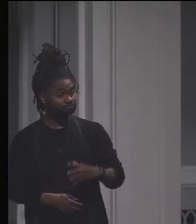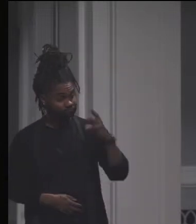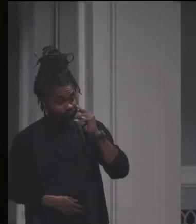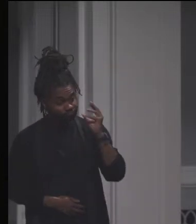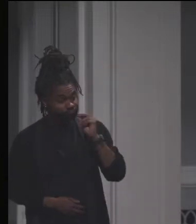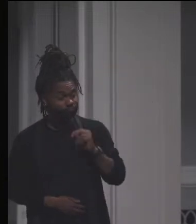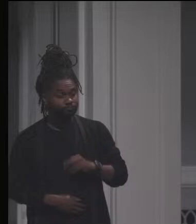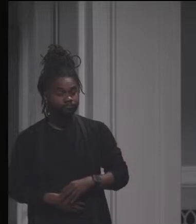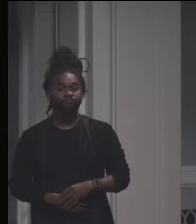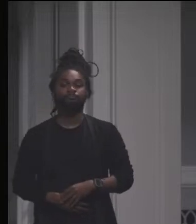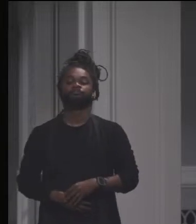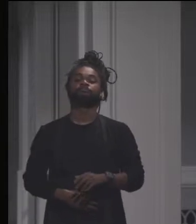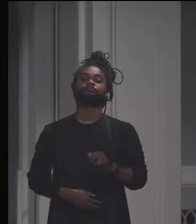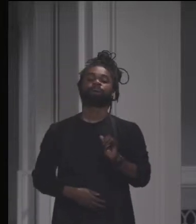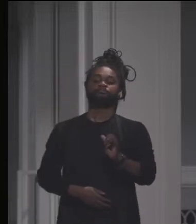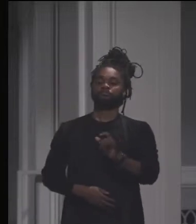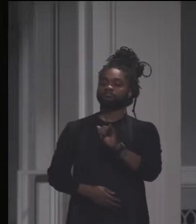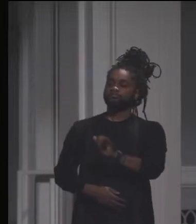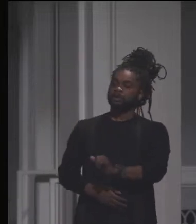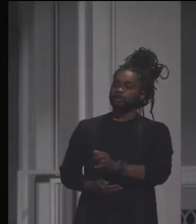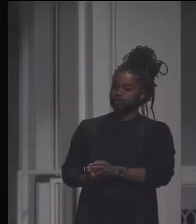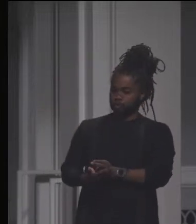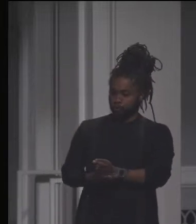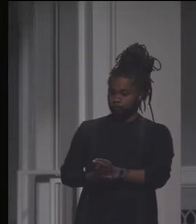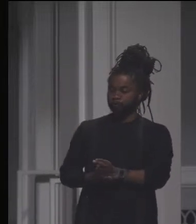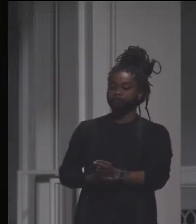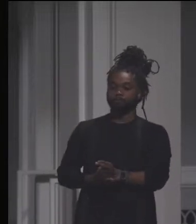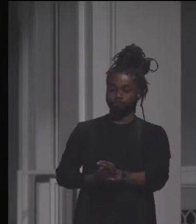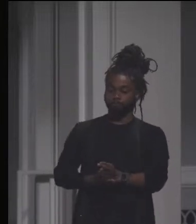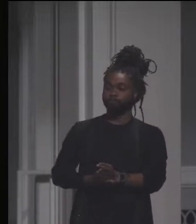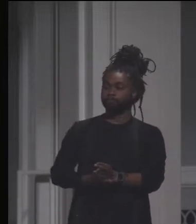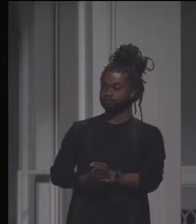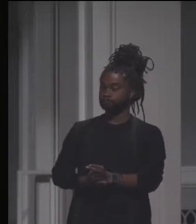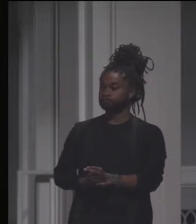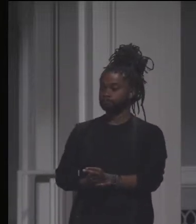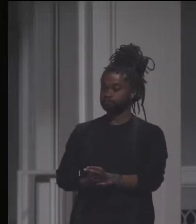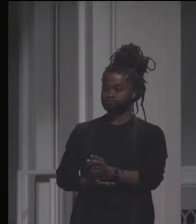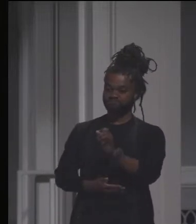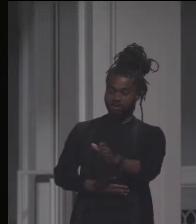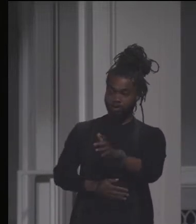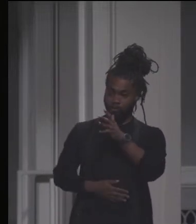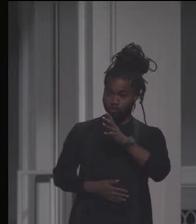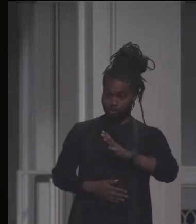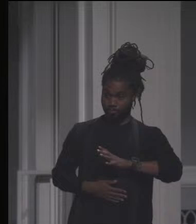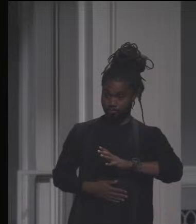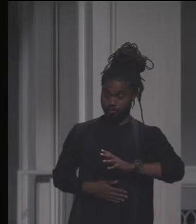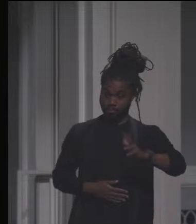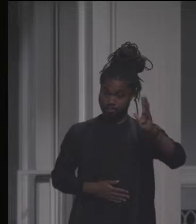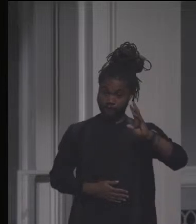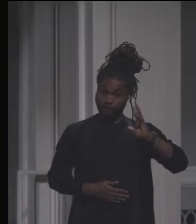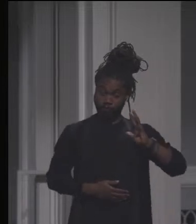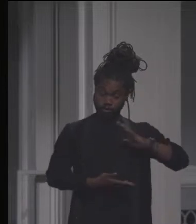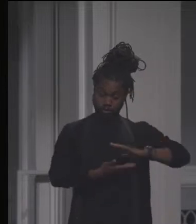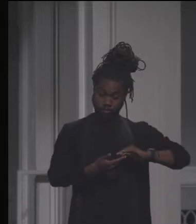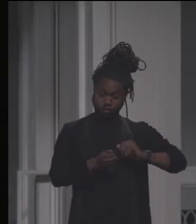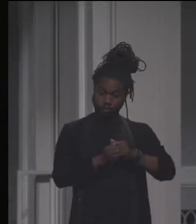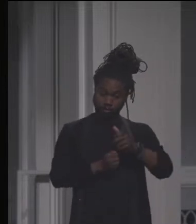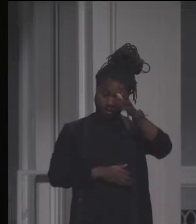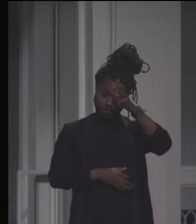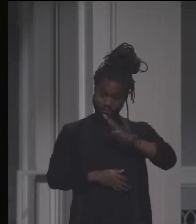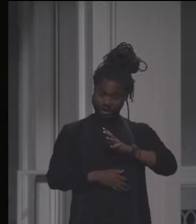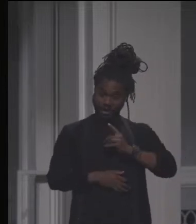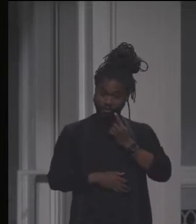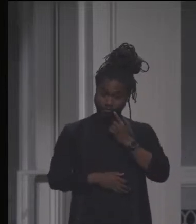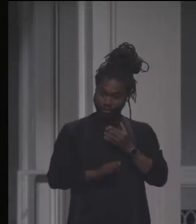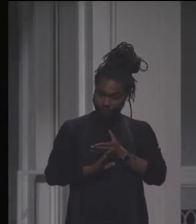"This, then, is true," said the king. That woman had mated with a man just